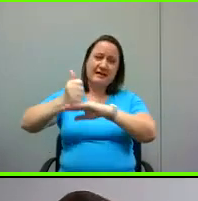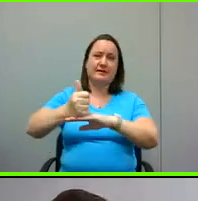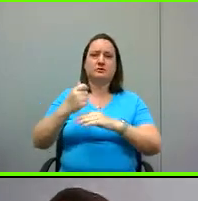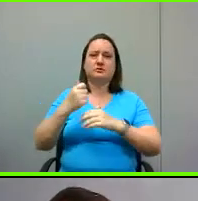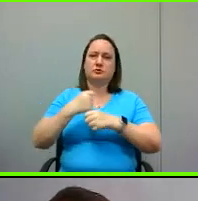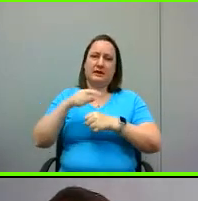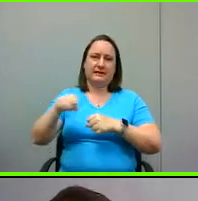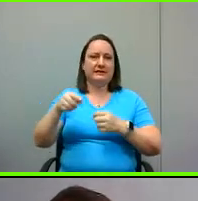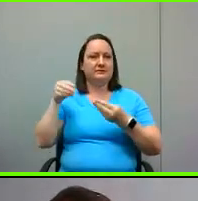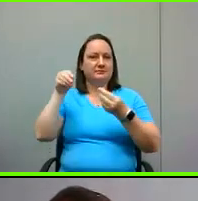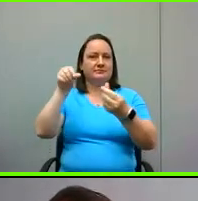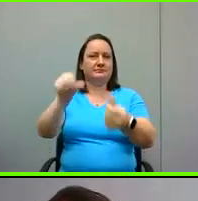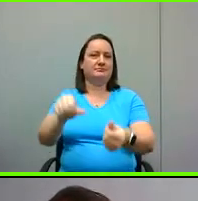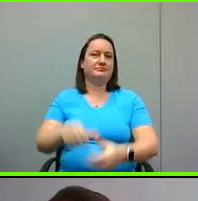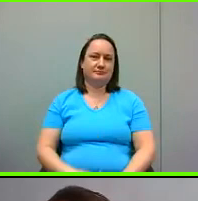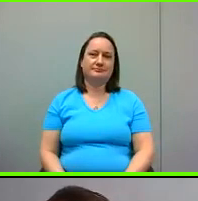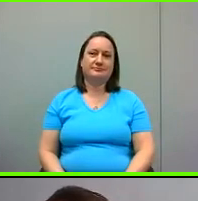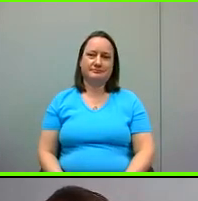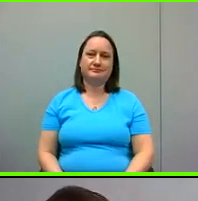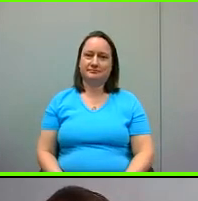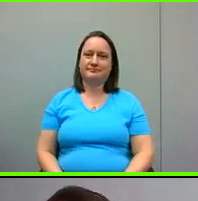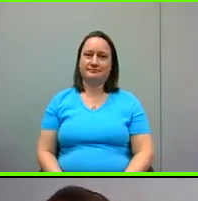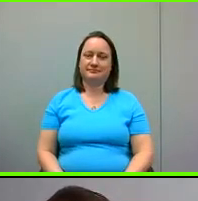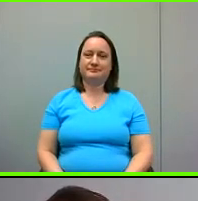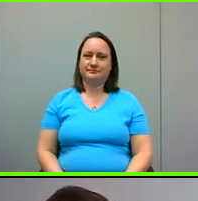I don't know what happened there as I was saying that.